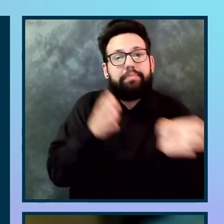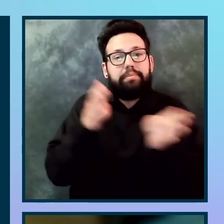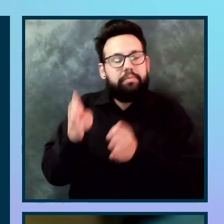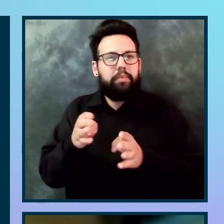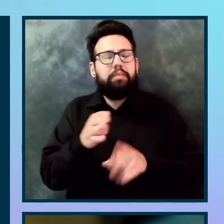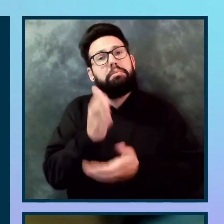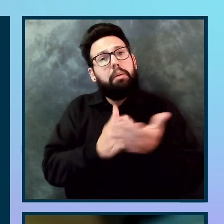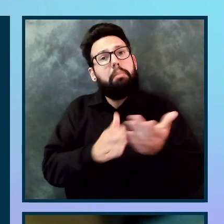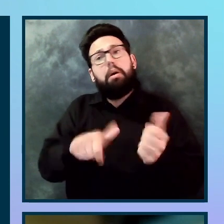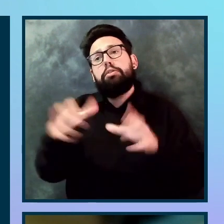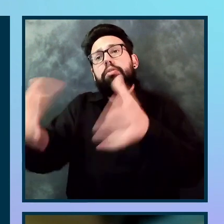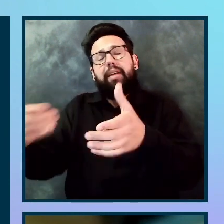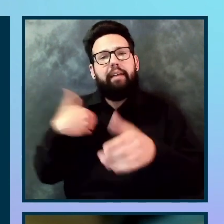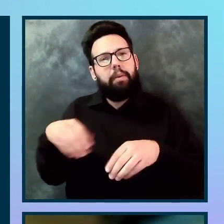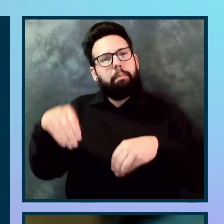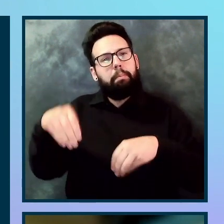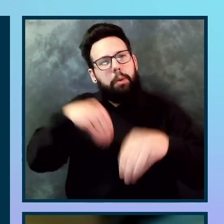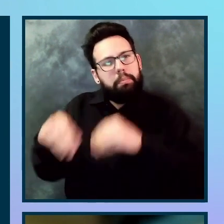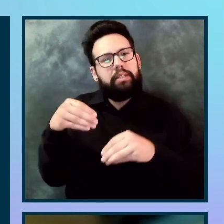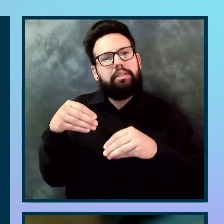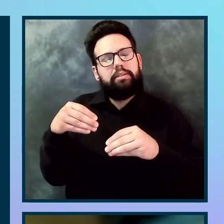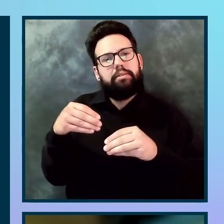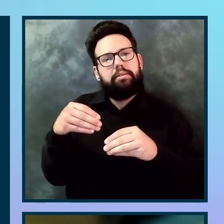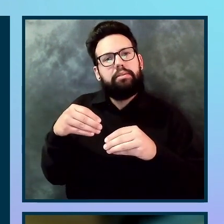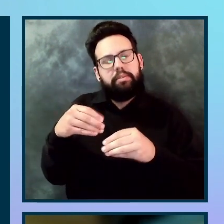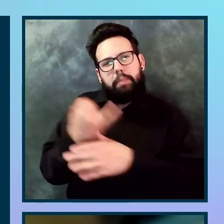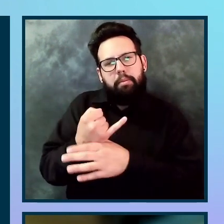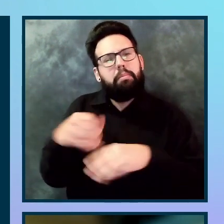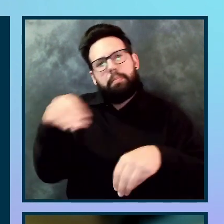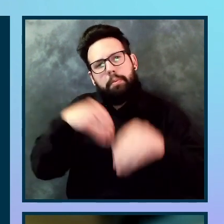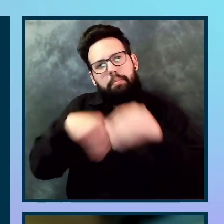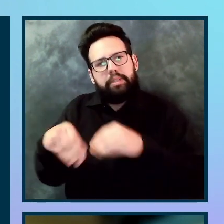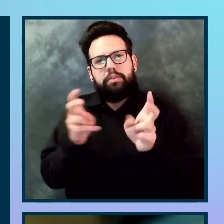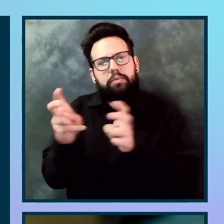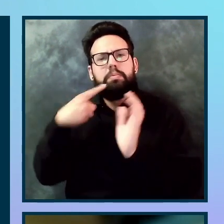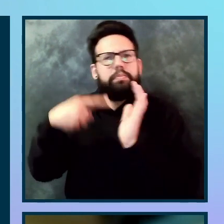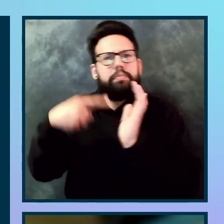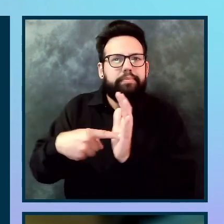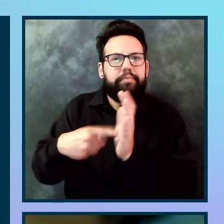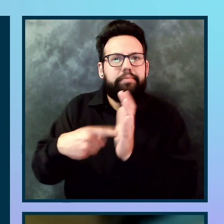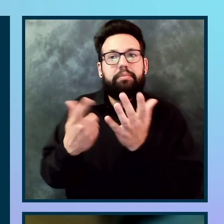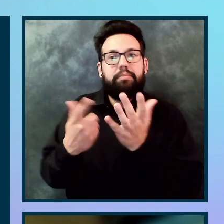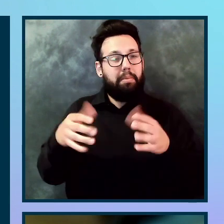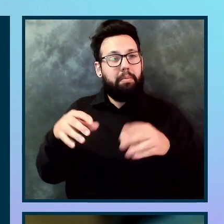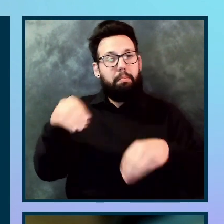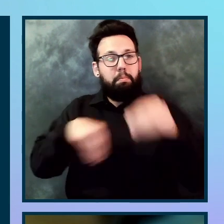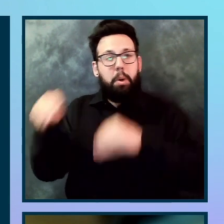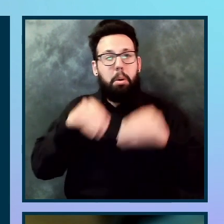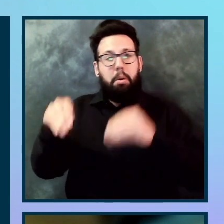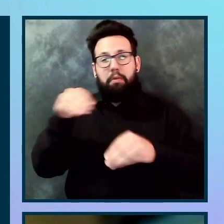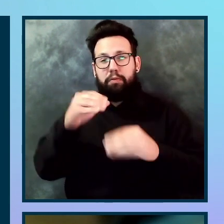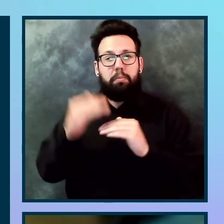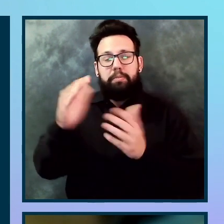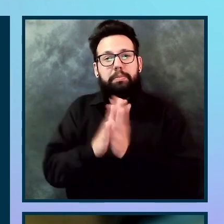might be having mobility disabilities, or people who get motion sickness, or people who have kids or